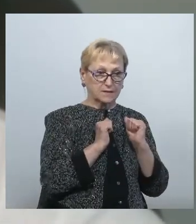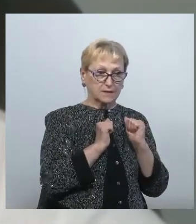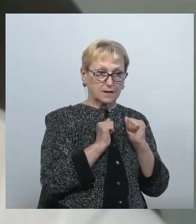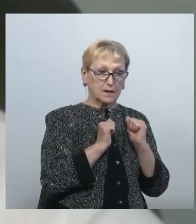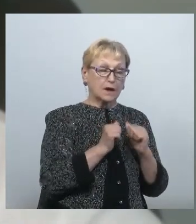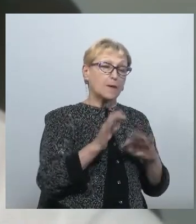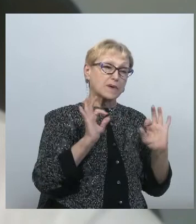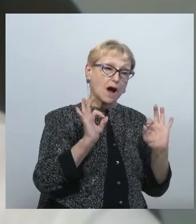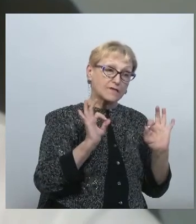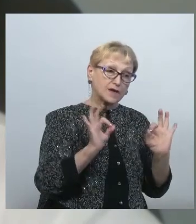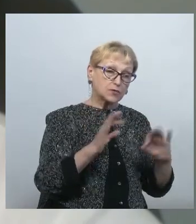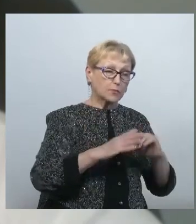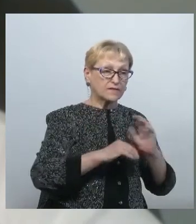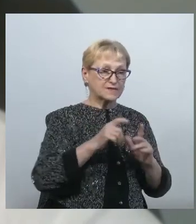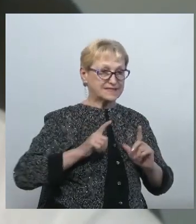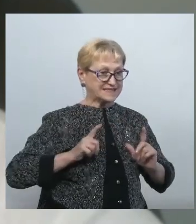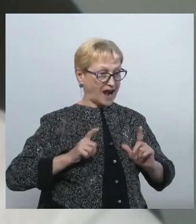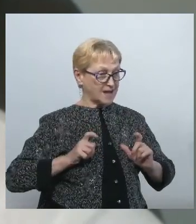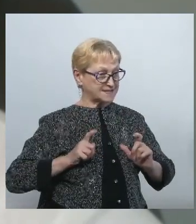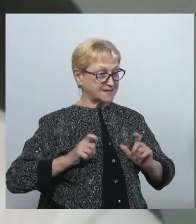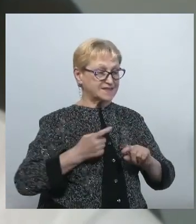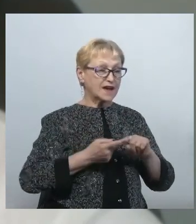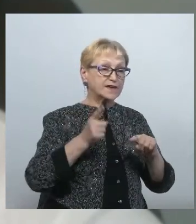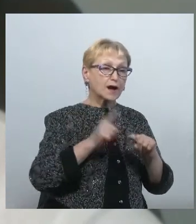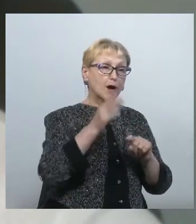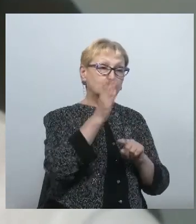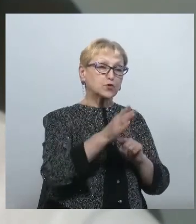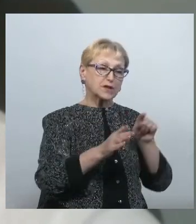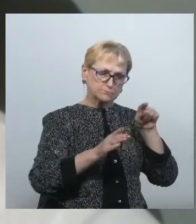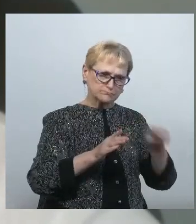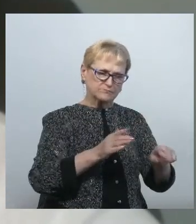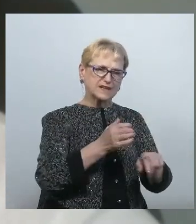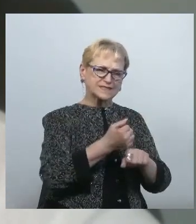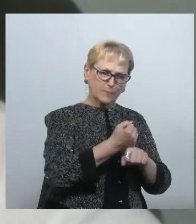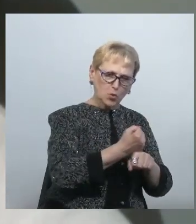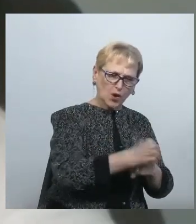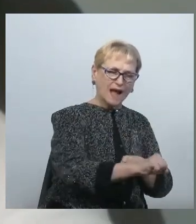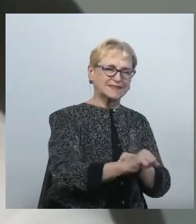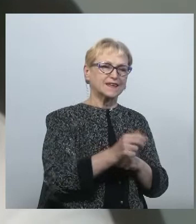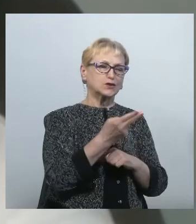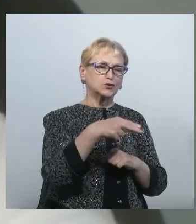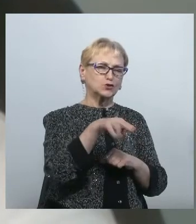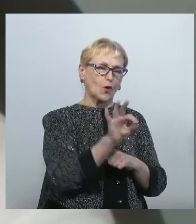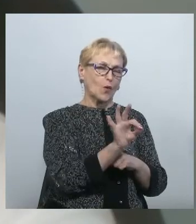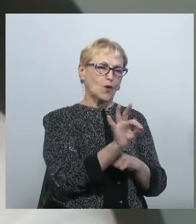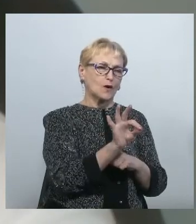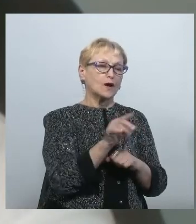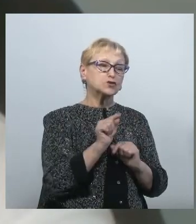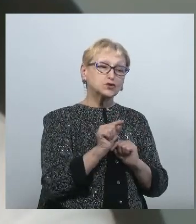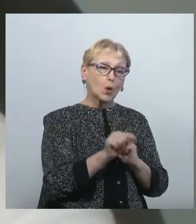these standards, why it is good for them. And it also might create a so-called professional